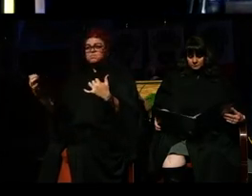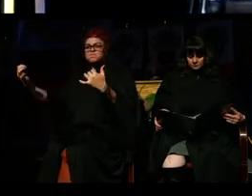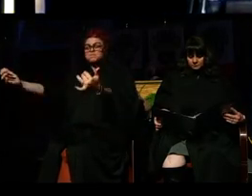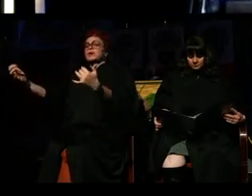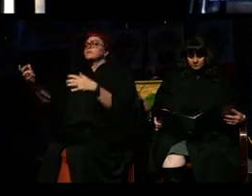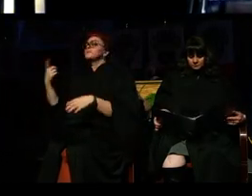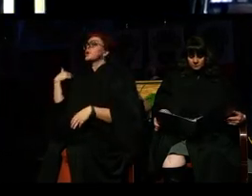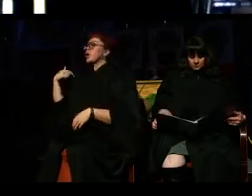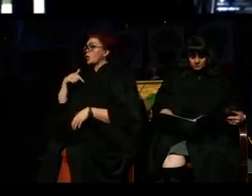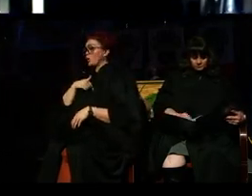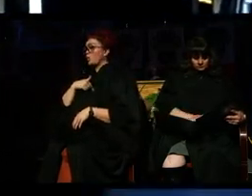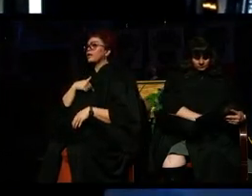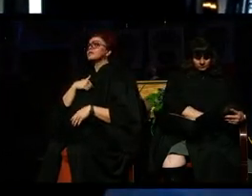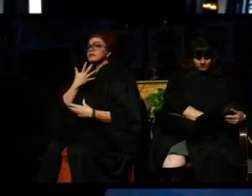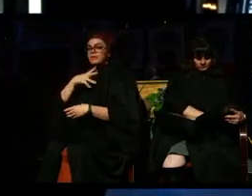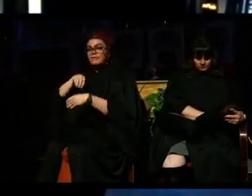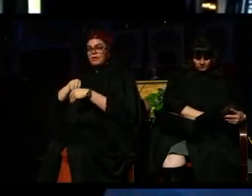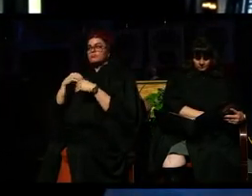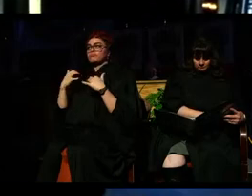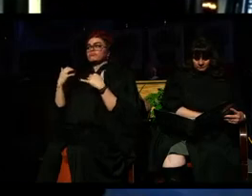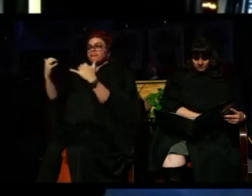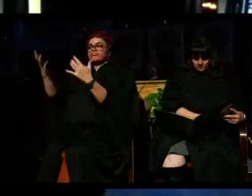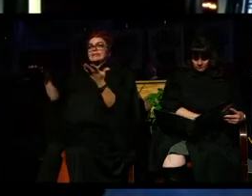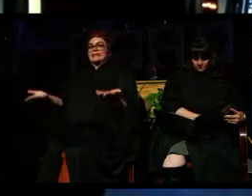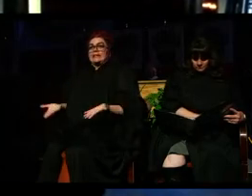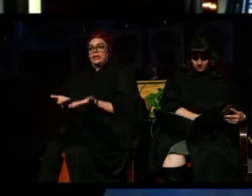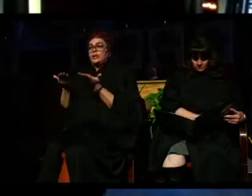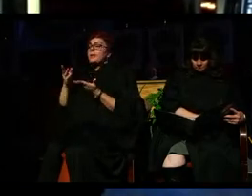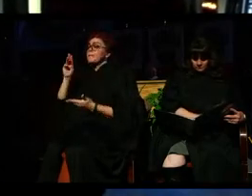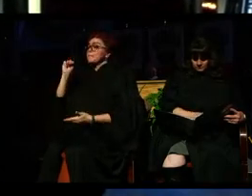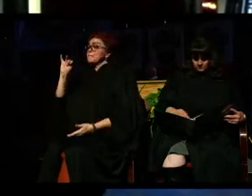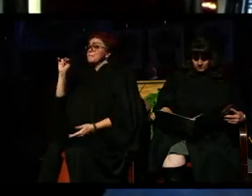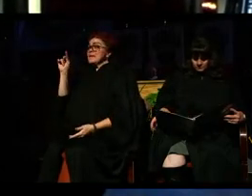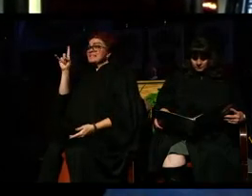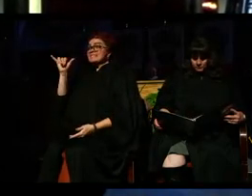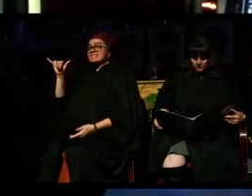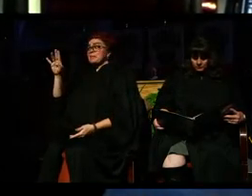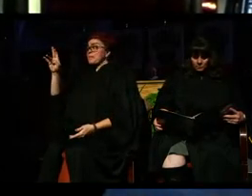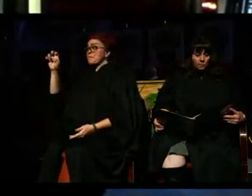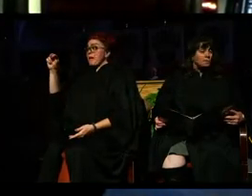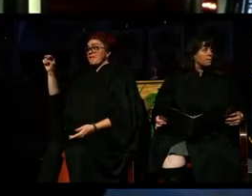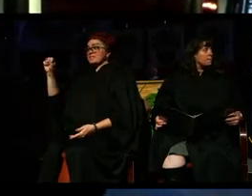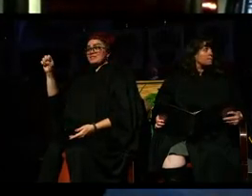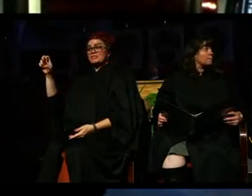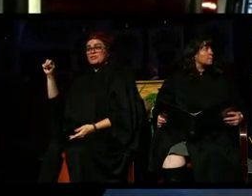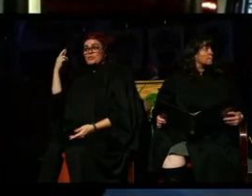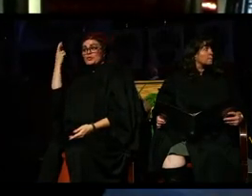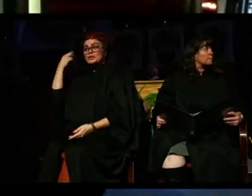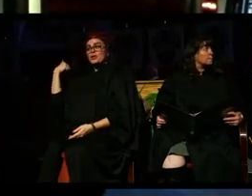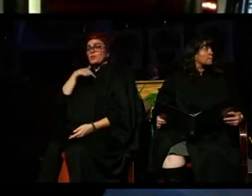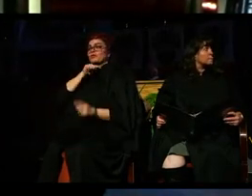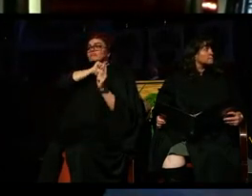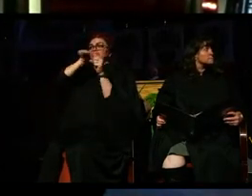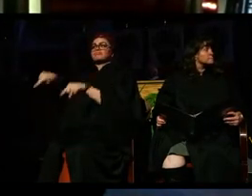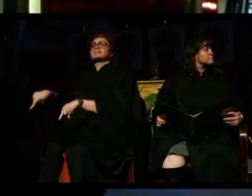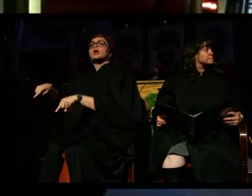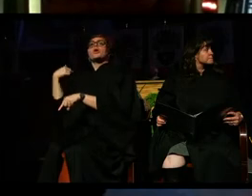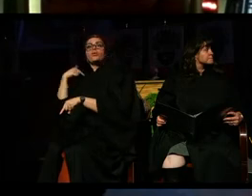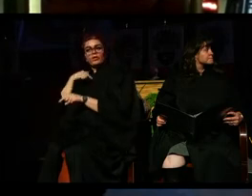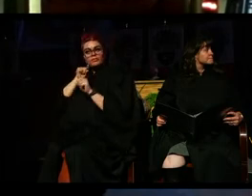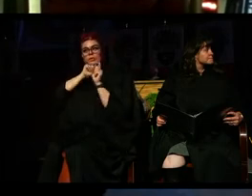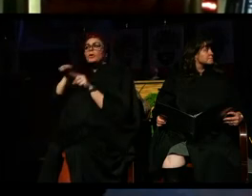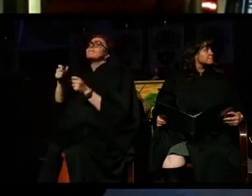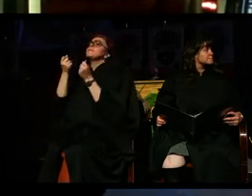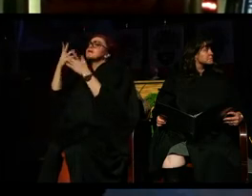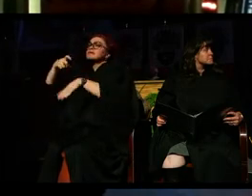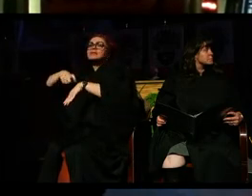We've been in your big coliseum there many, many times, and Mindy Benson is the reason we've been there many times. We've been there with regular shows, Christmas